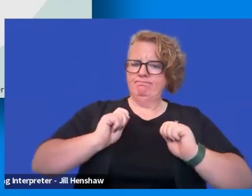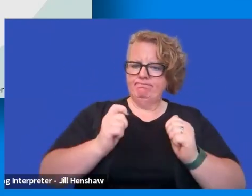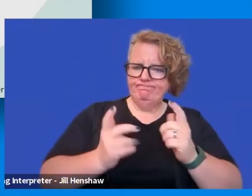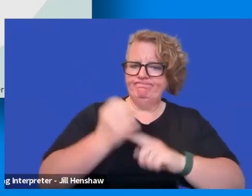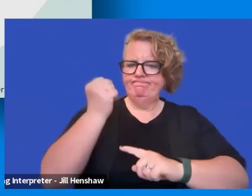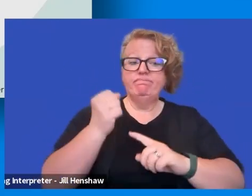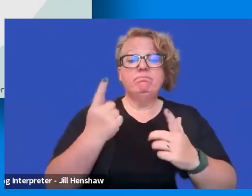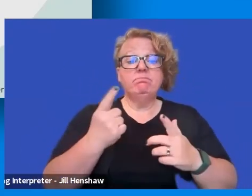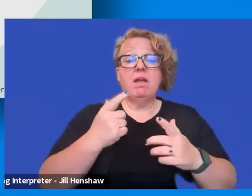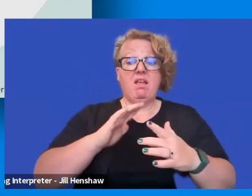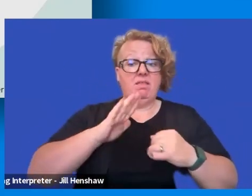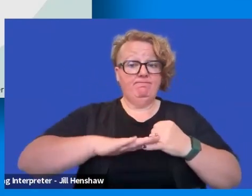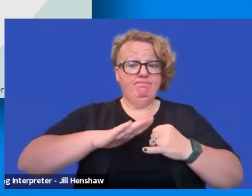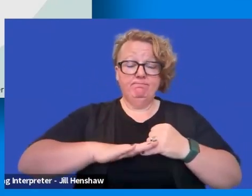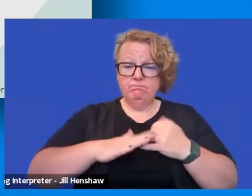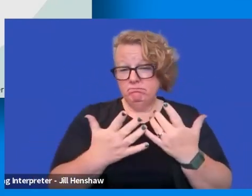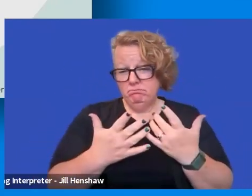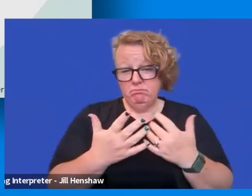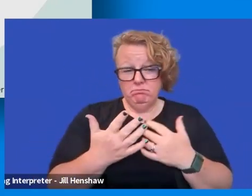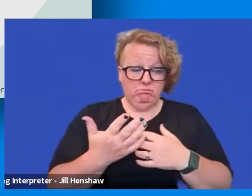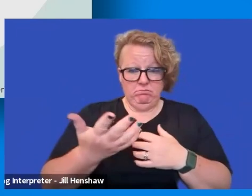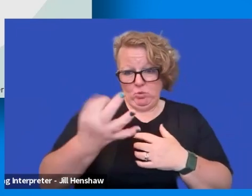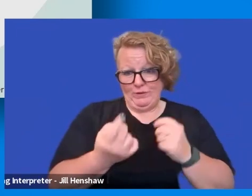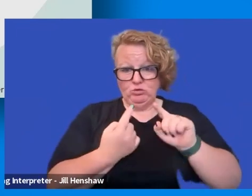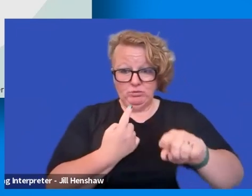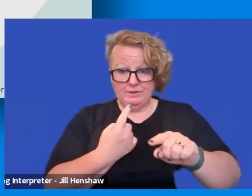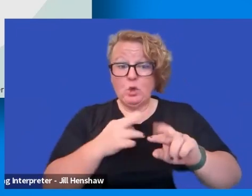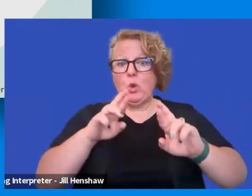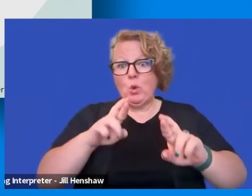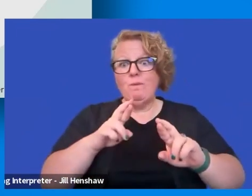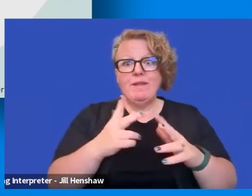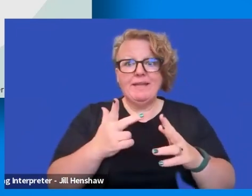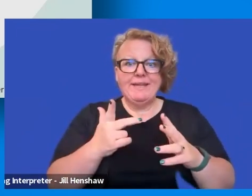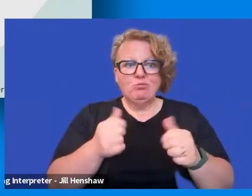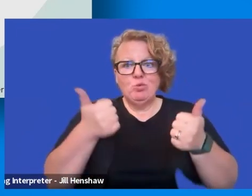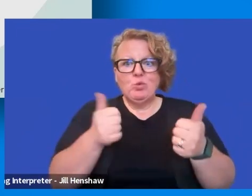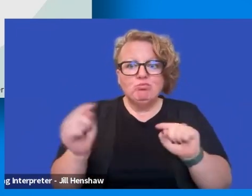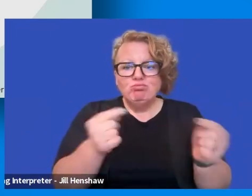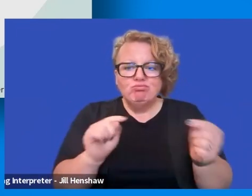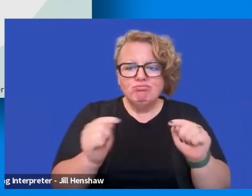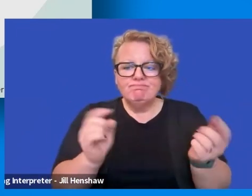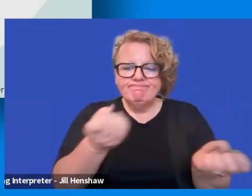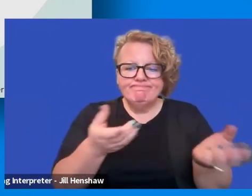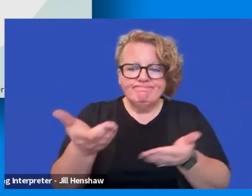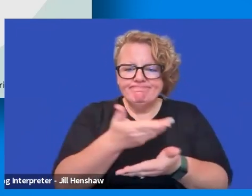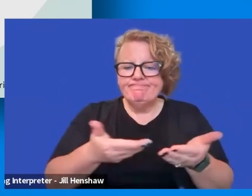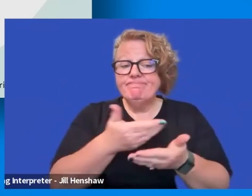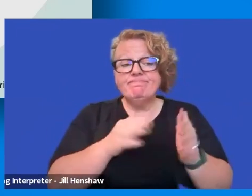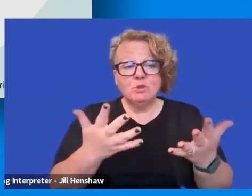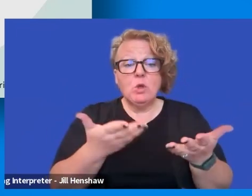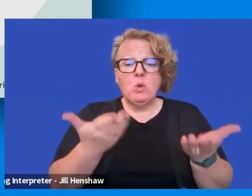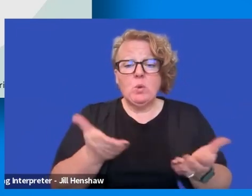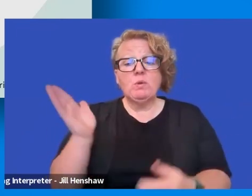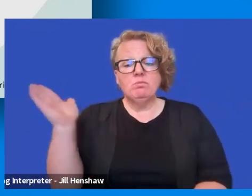that, we'll have some time for some questions and answers from you, and I hope that will be a lively debate. So if we move on to the slide